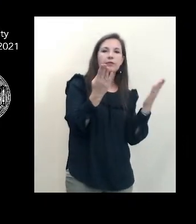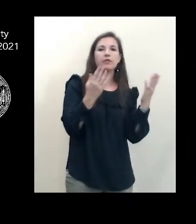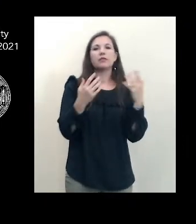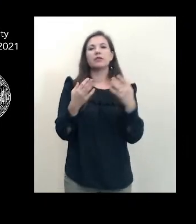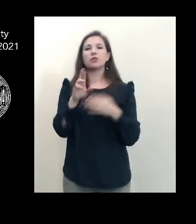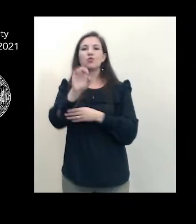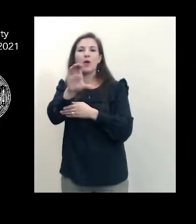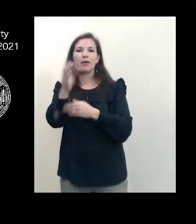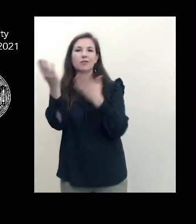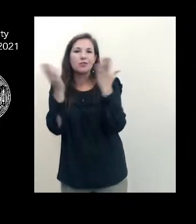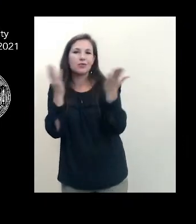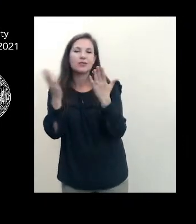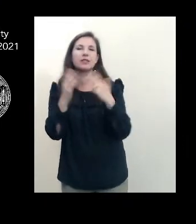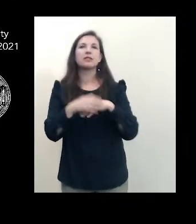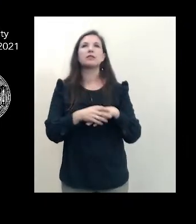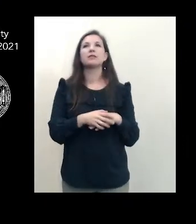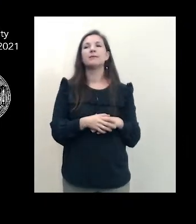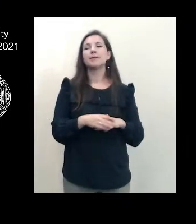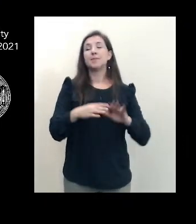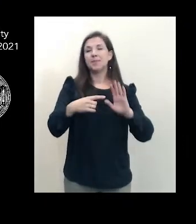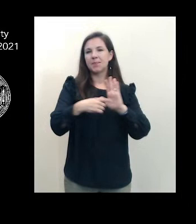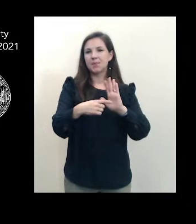for seniors, including, to give an example,